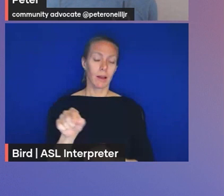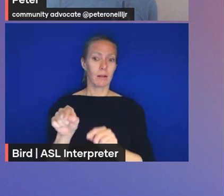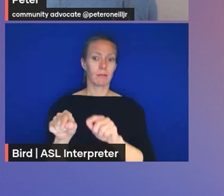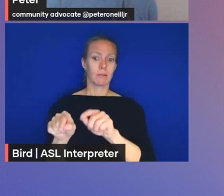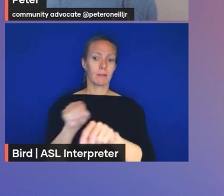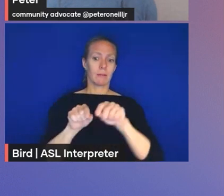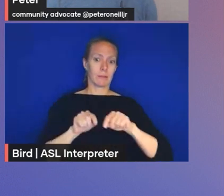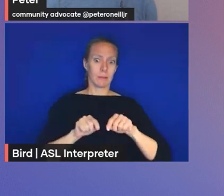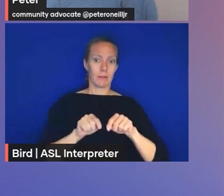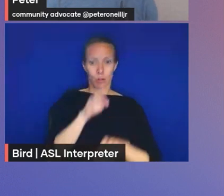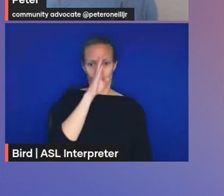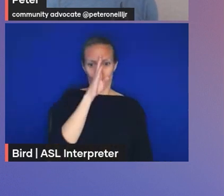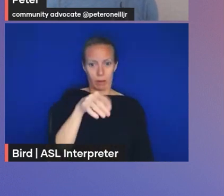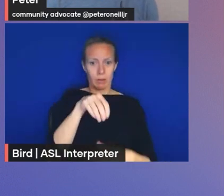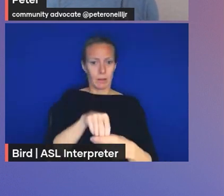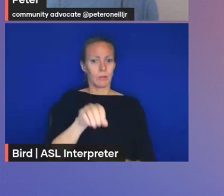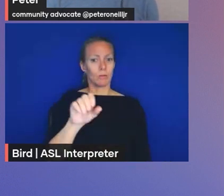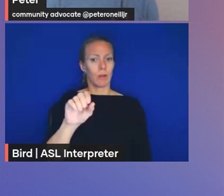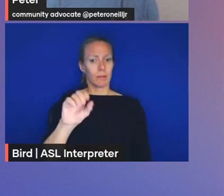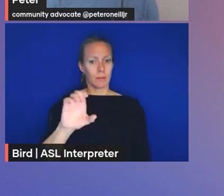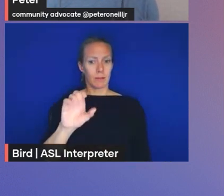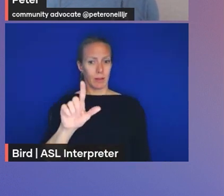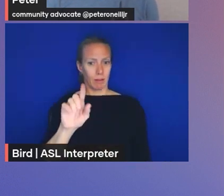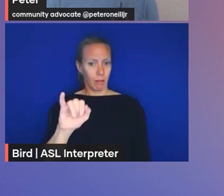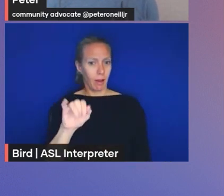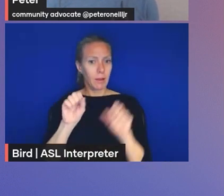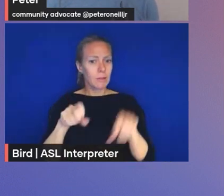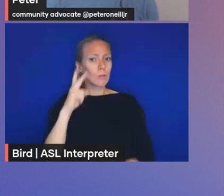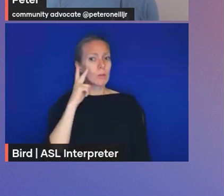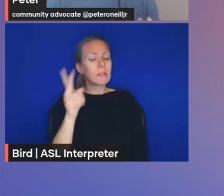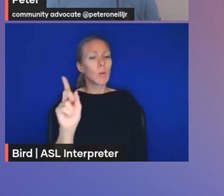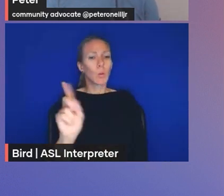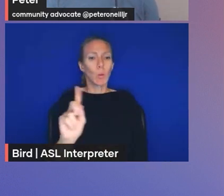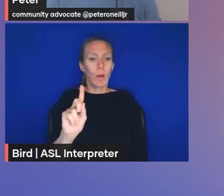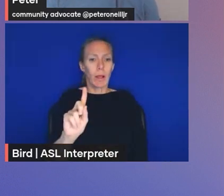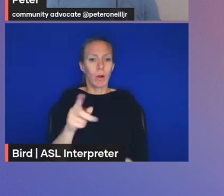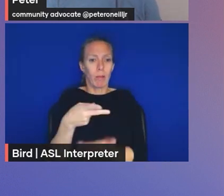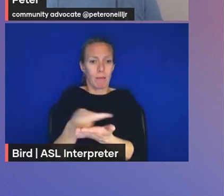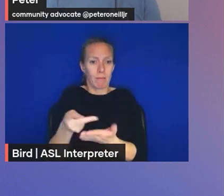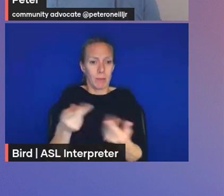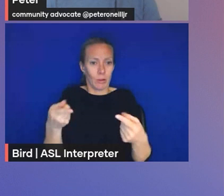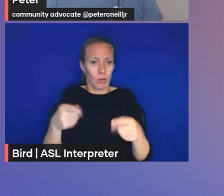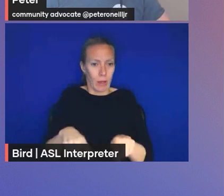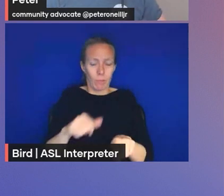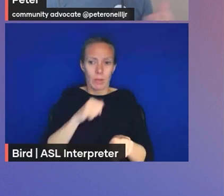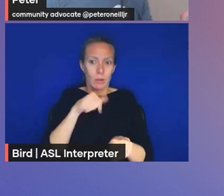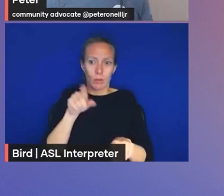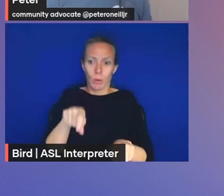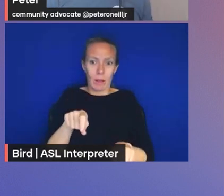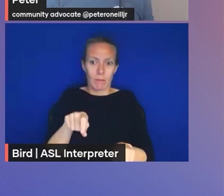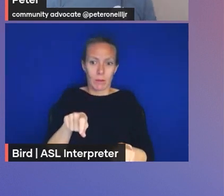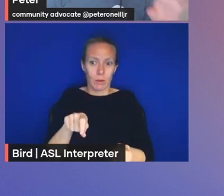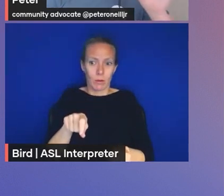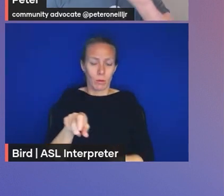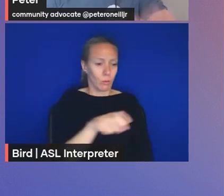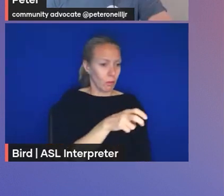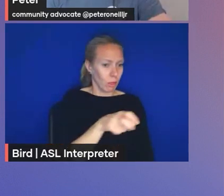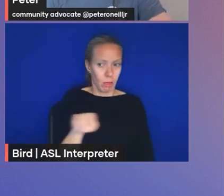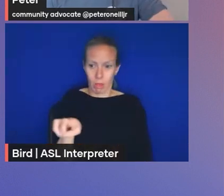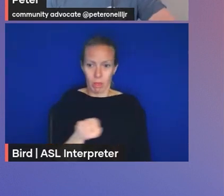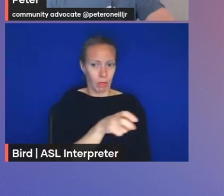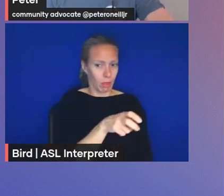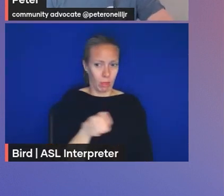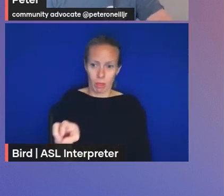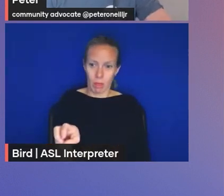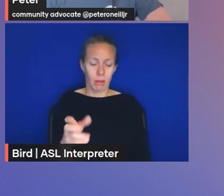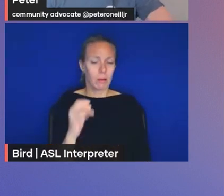the CLI, and so you can kind of see where the failure happened without having to jump back. Or if you are just in the